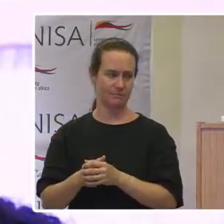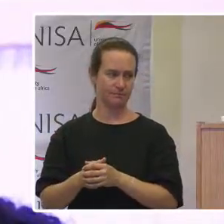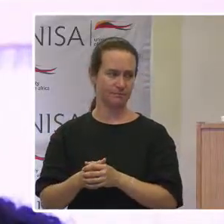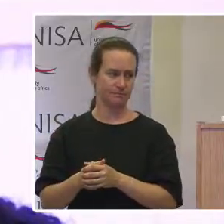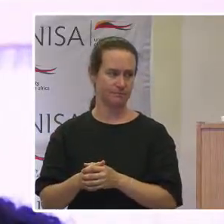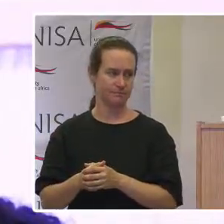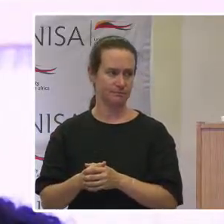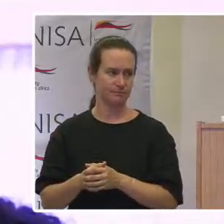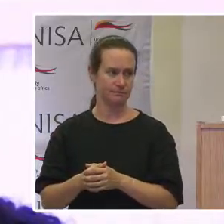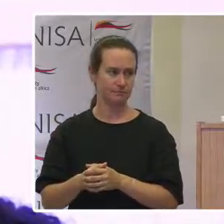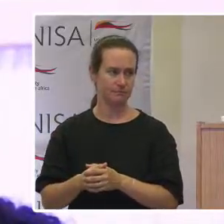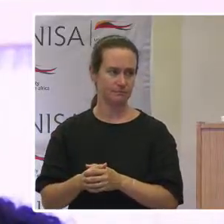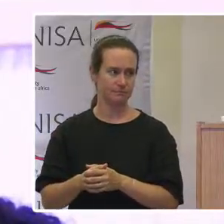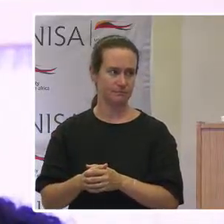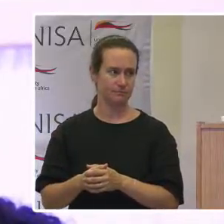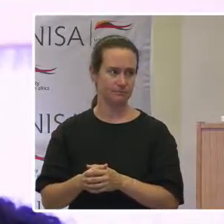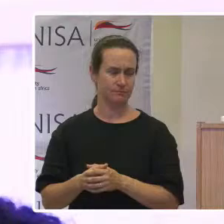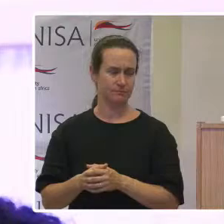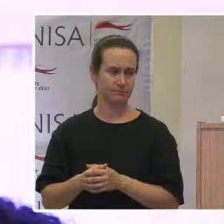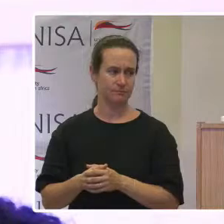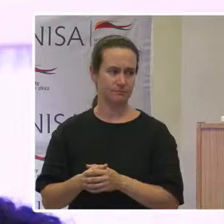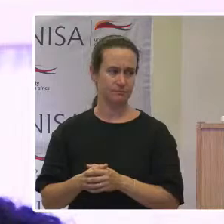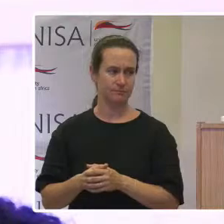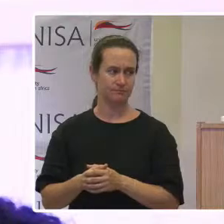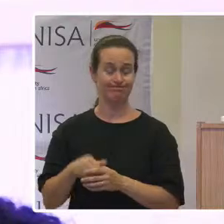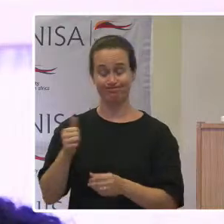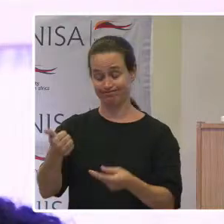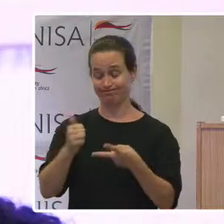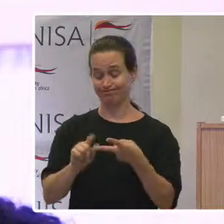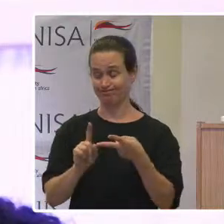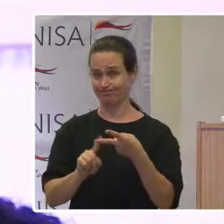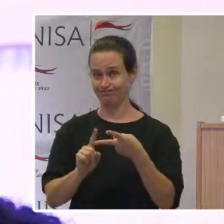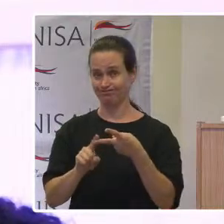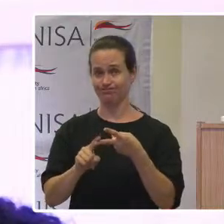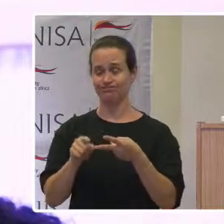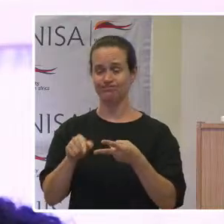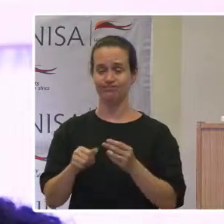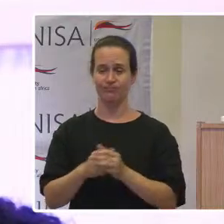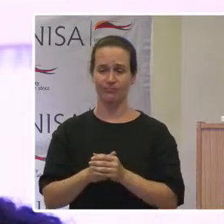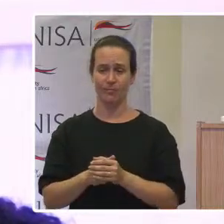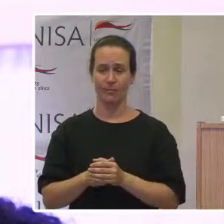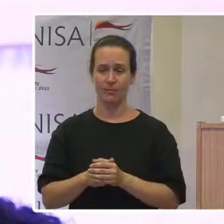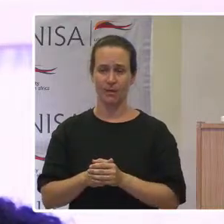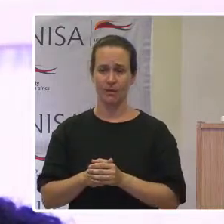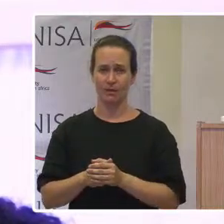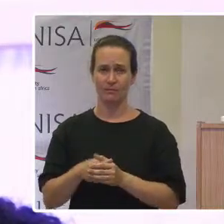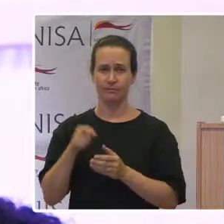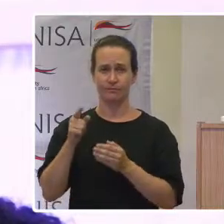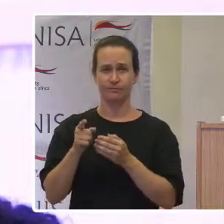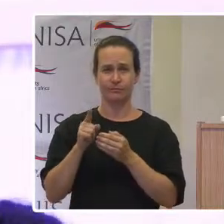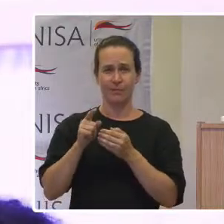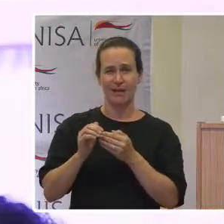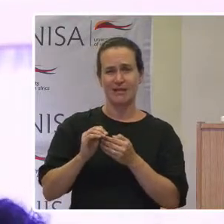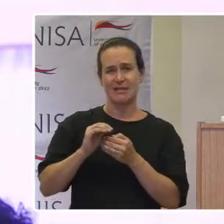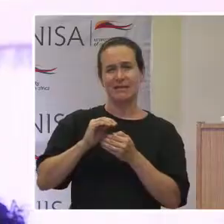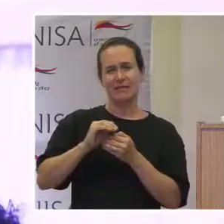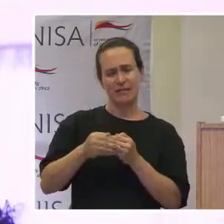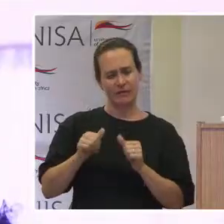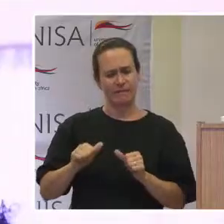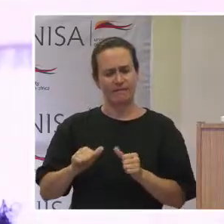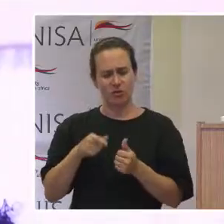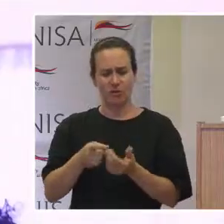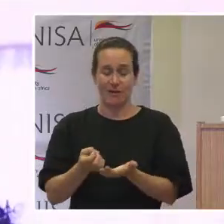that I want us to discuss is safety, efficiency, and the environmental